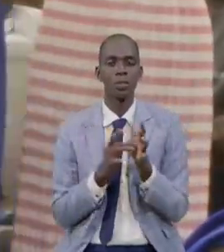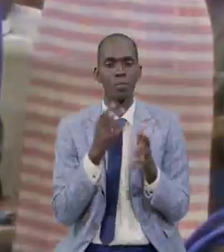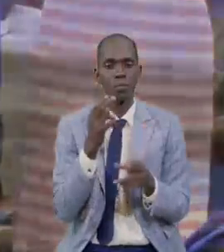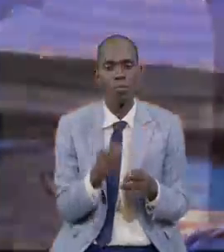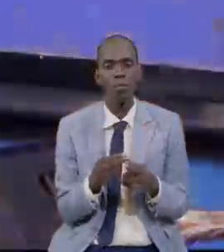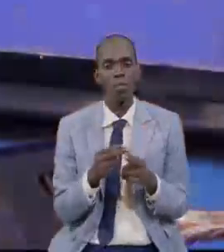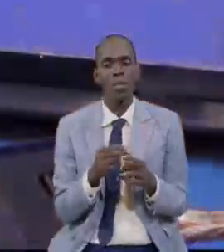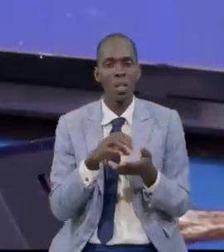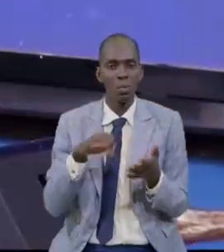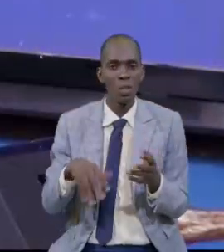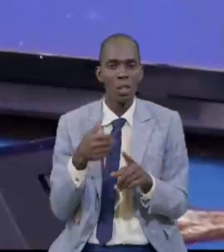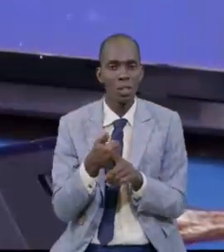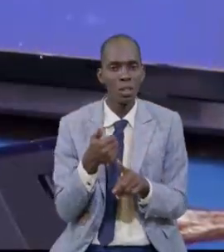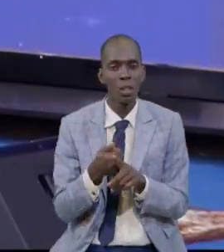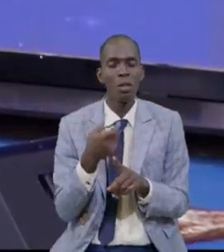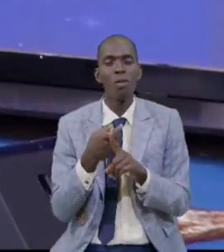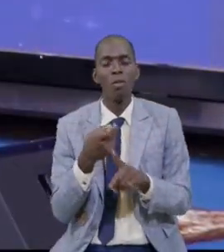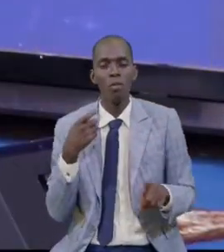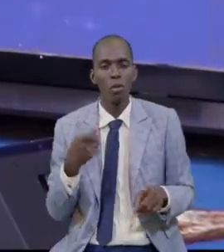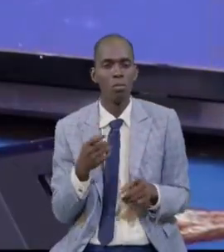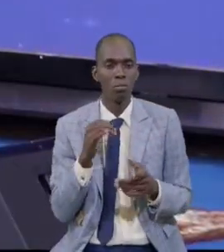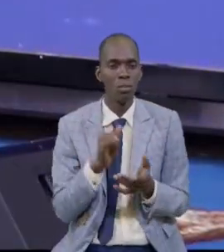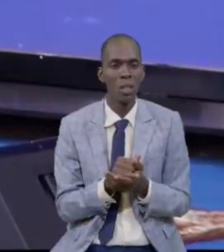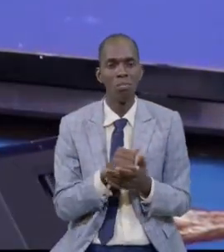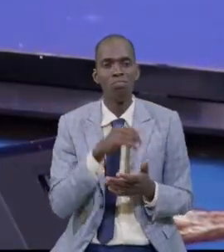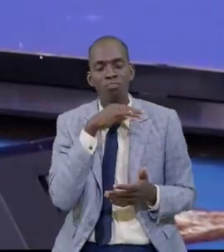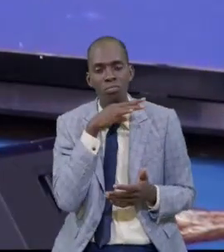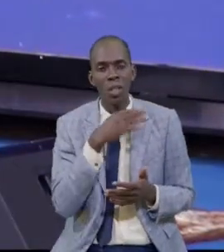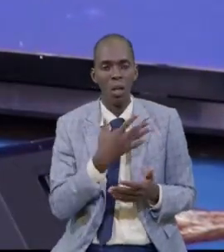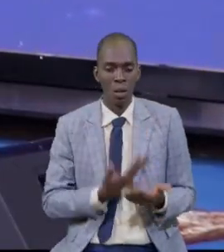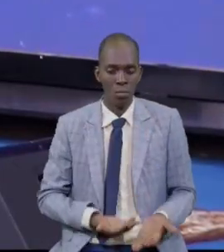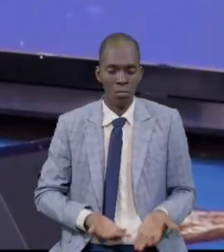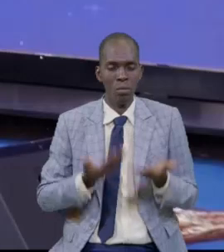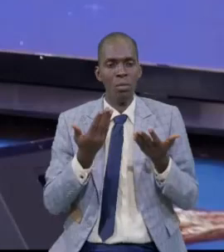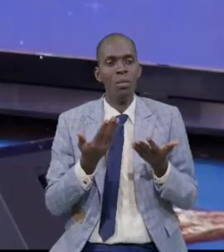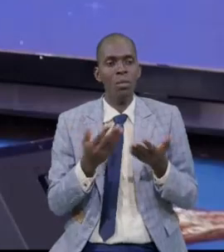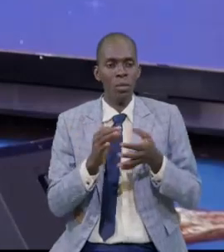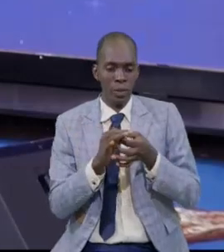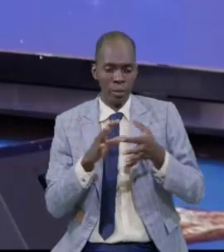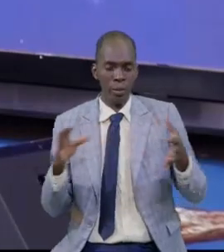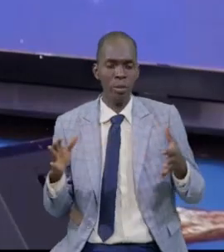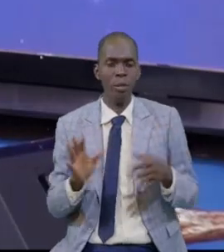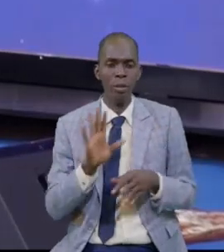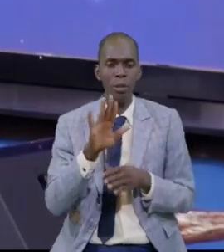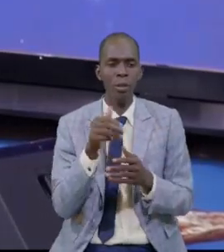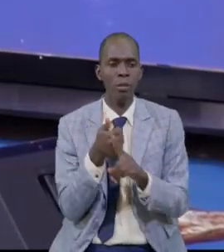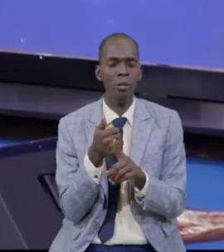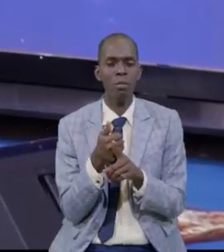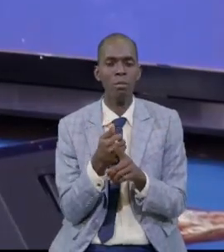sit down, O Jerusalem. Loose thyself from the